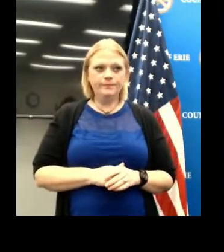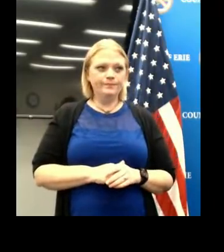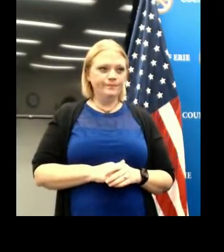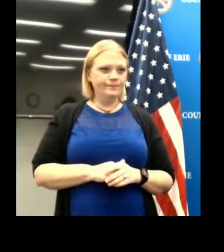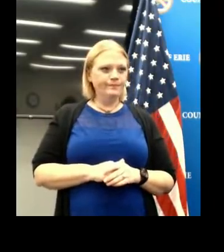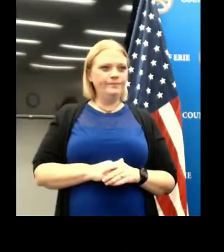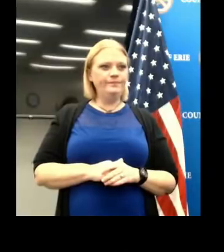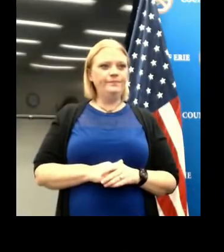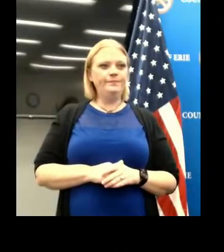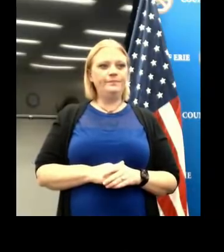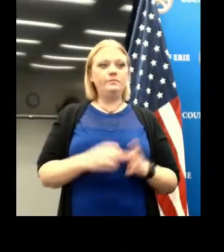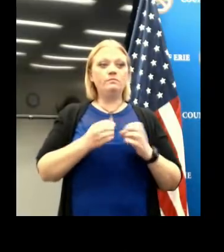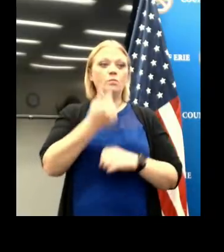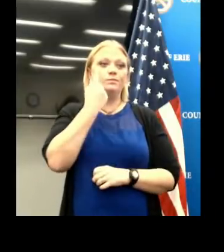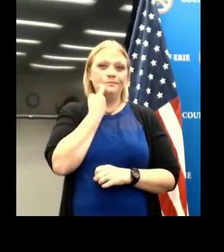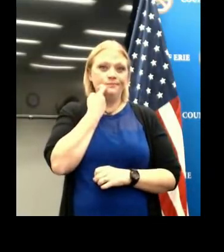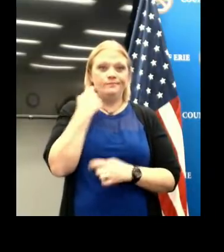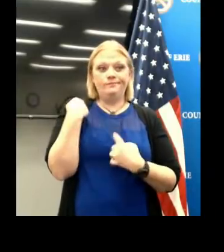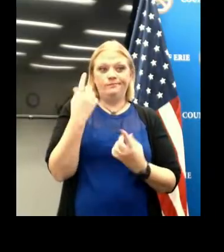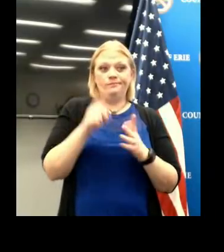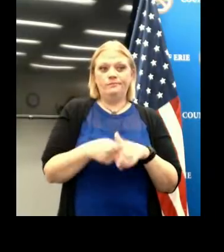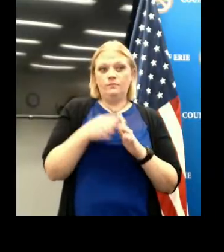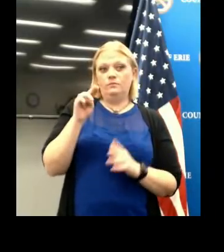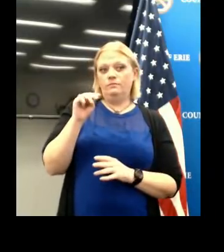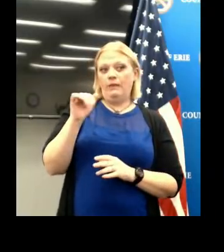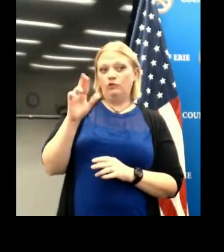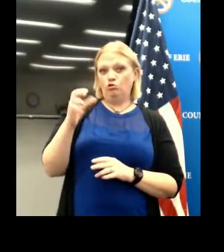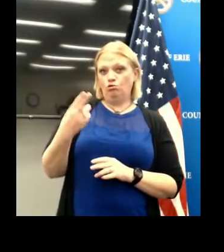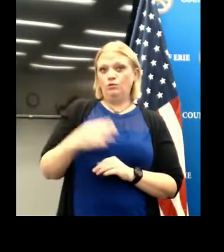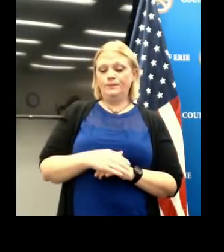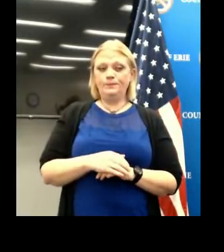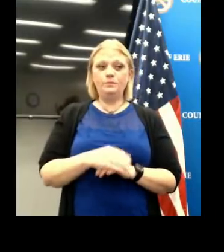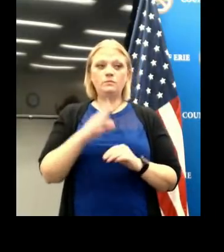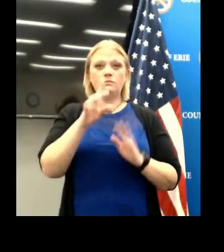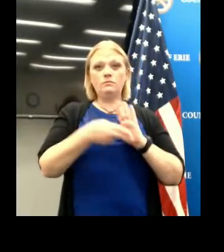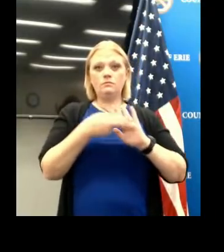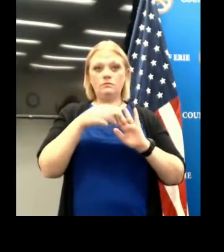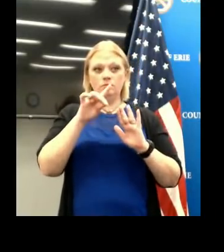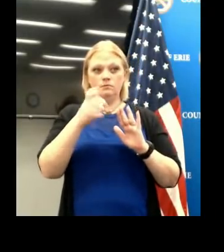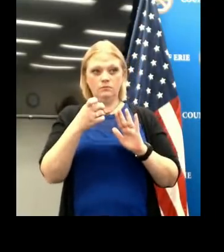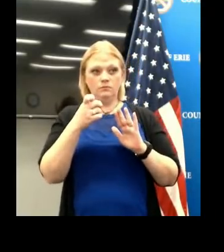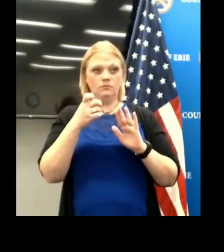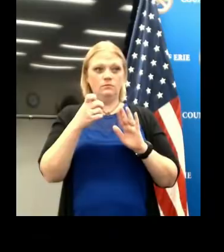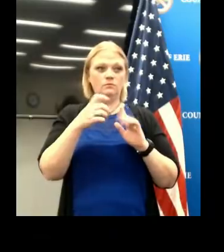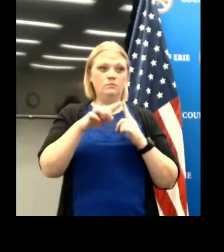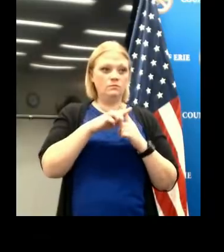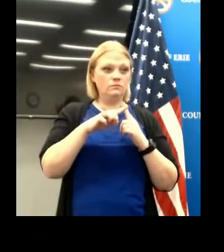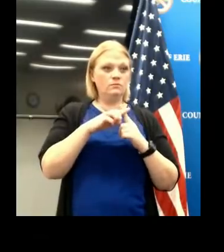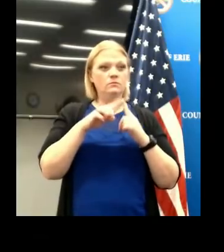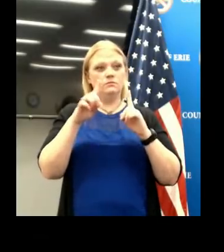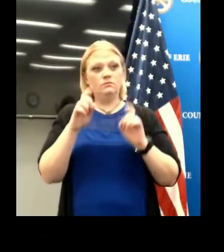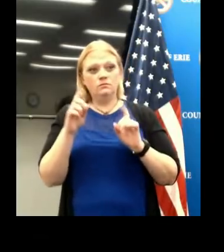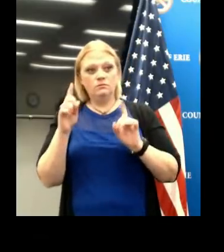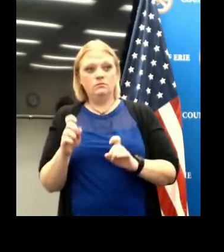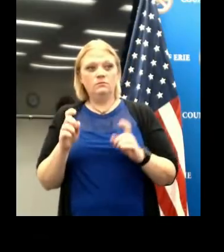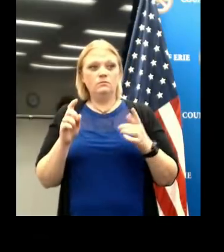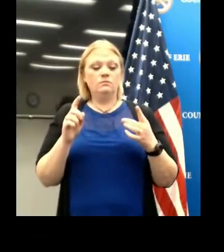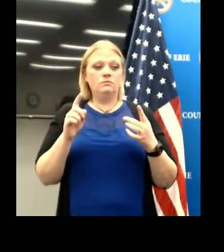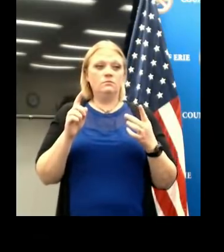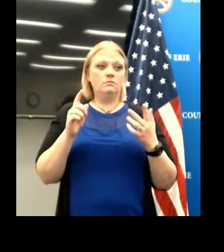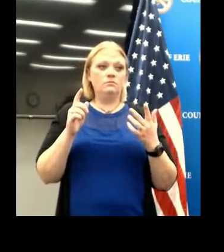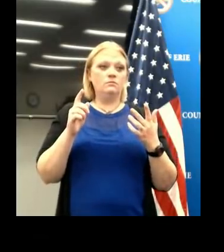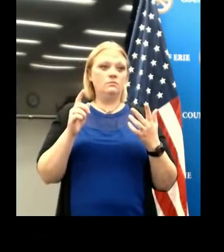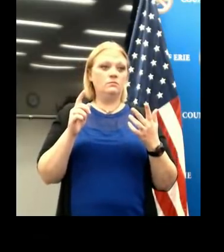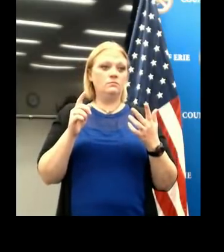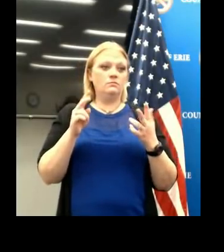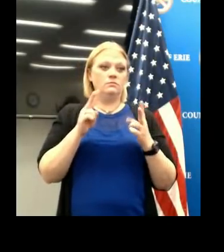the most recent period, and of course since it started in March. The diagnostic tests and positivity rates tell a very